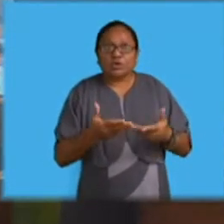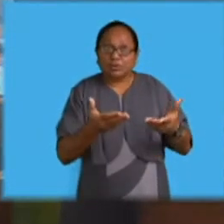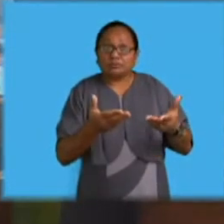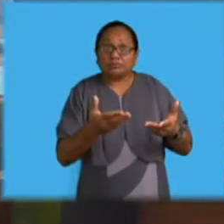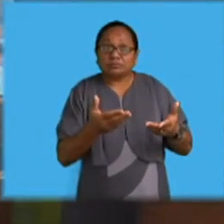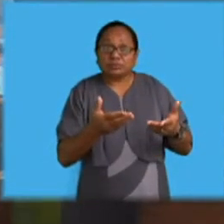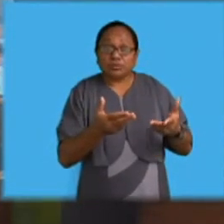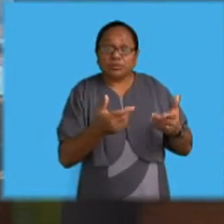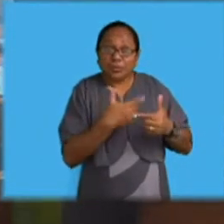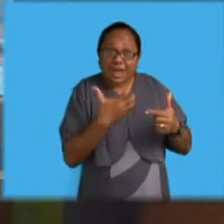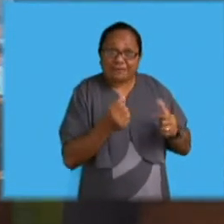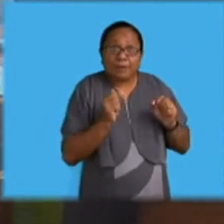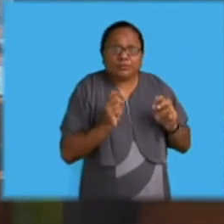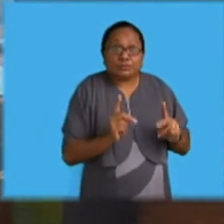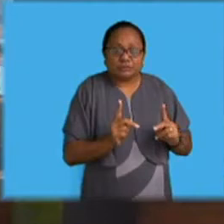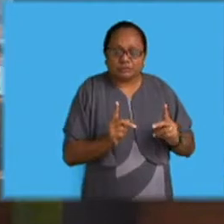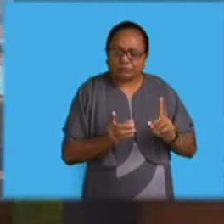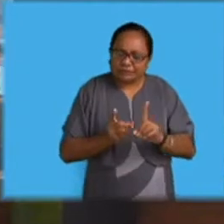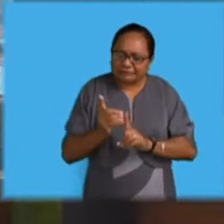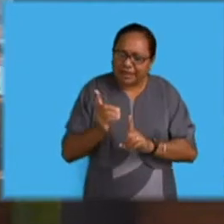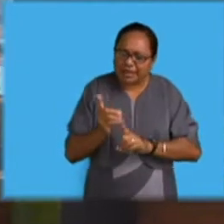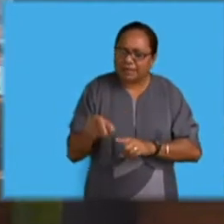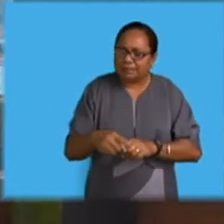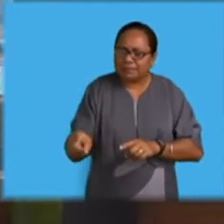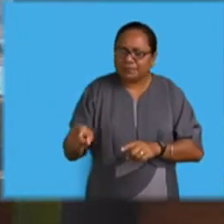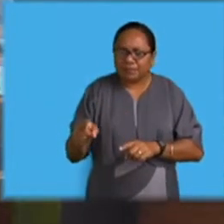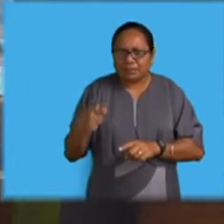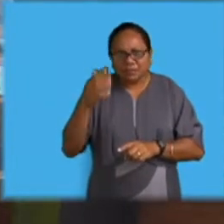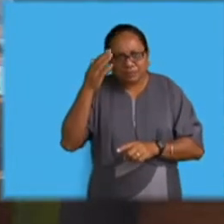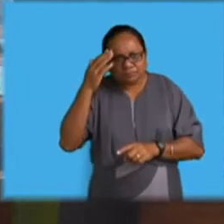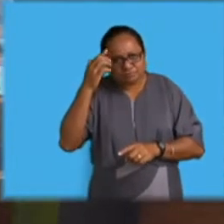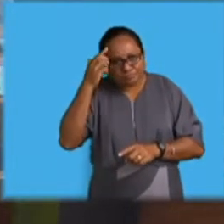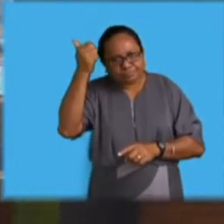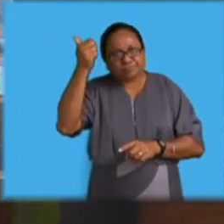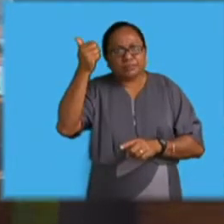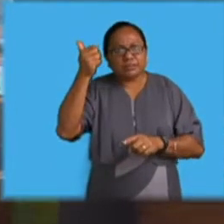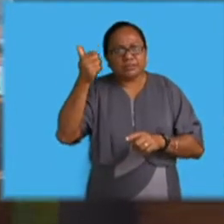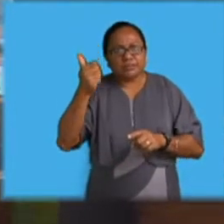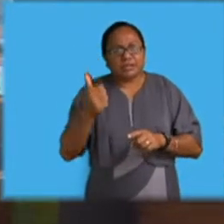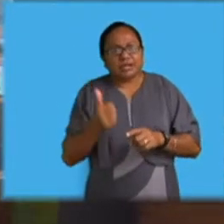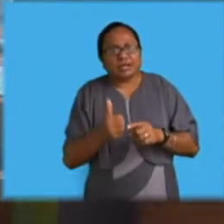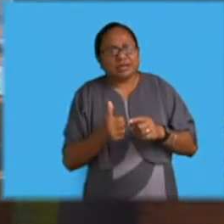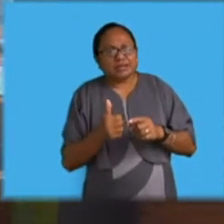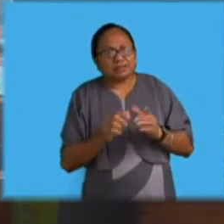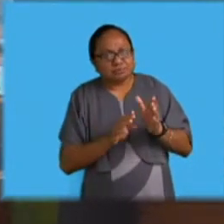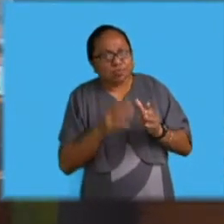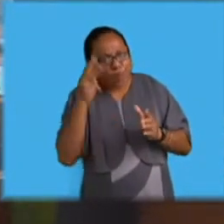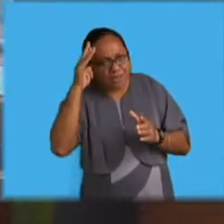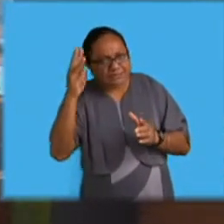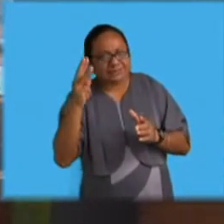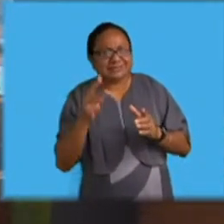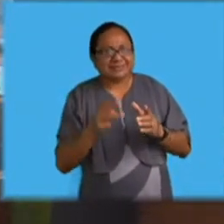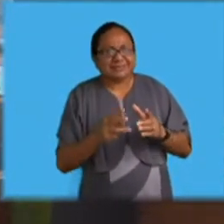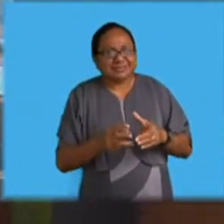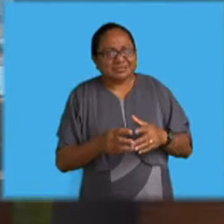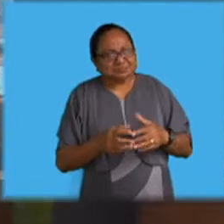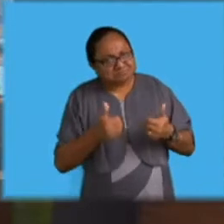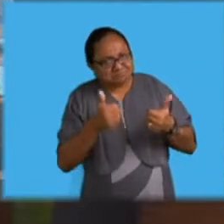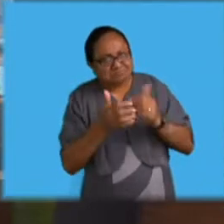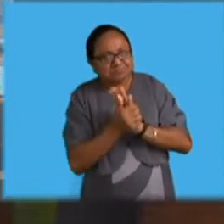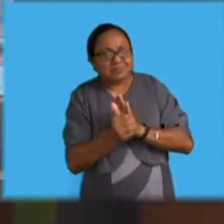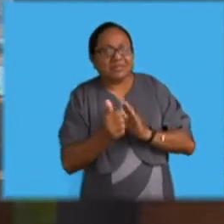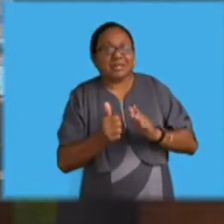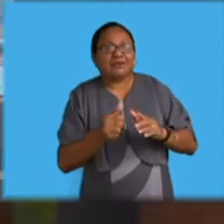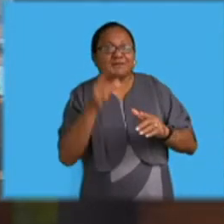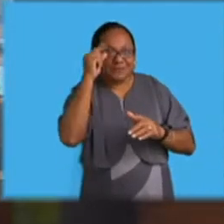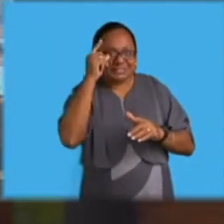well-rounded, well-educated, with wisdom, future Fijians, Honorable Deputy Speaker. So therefore, we